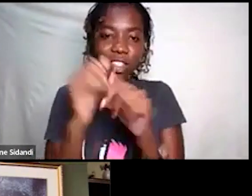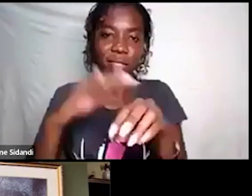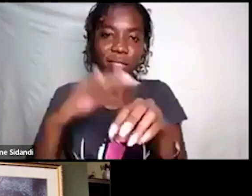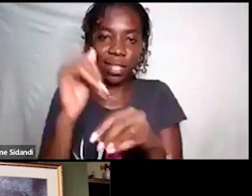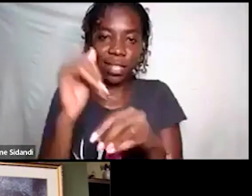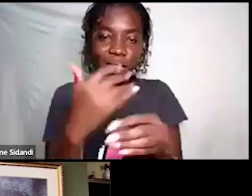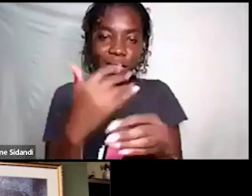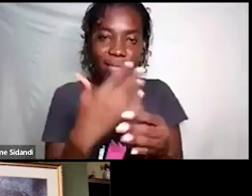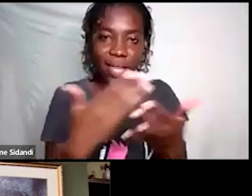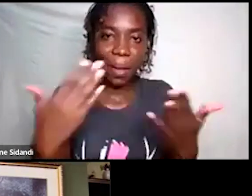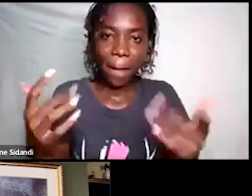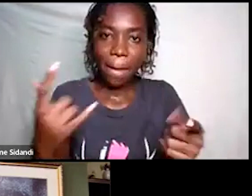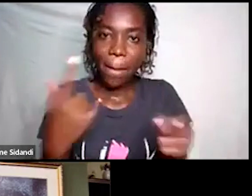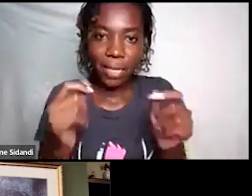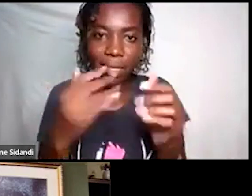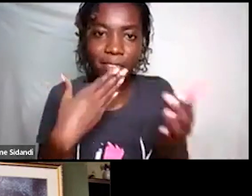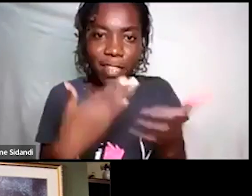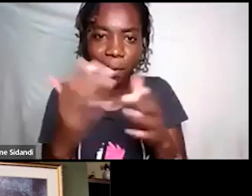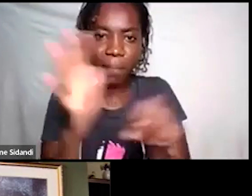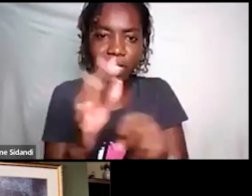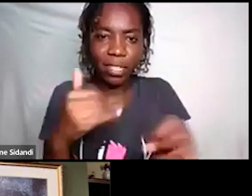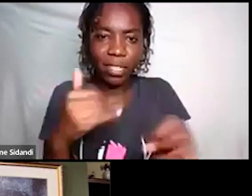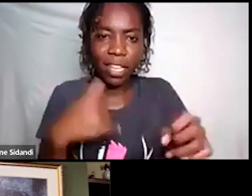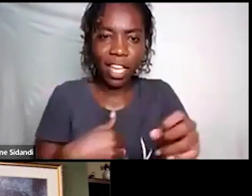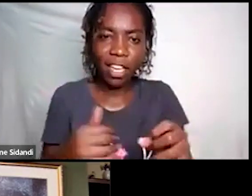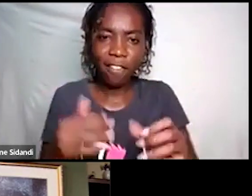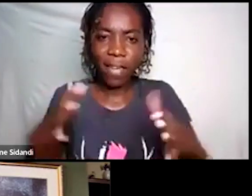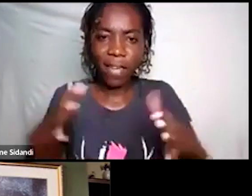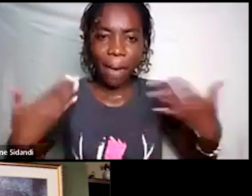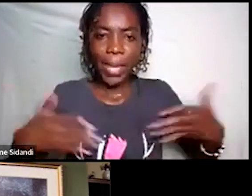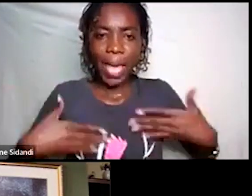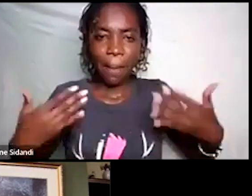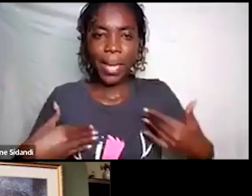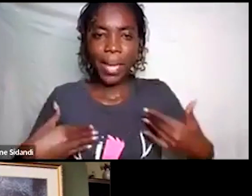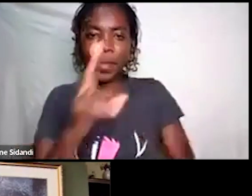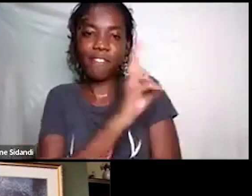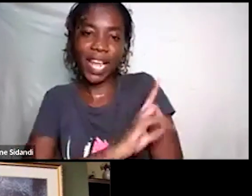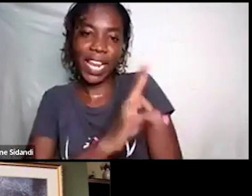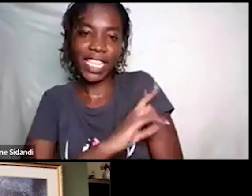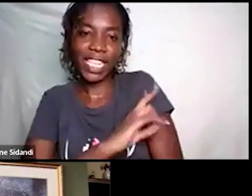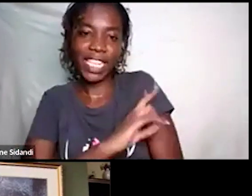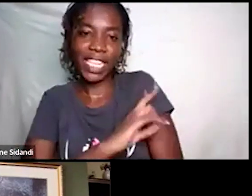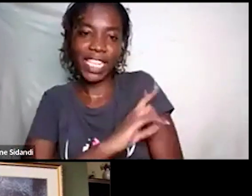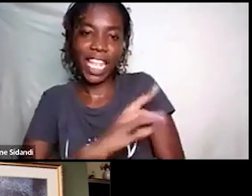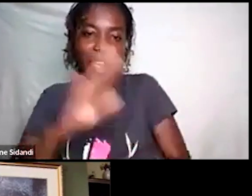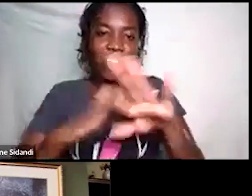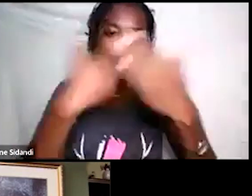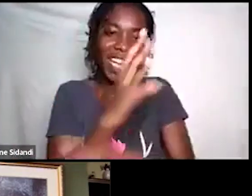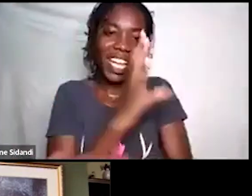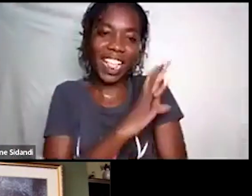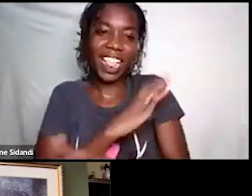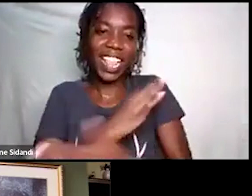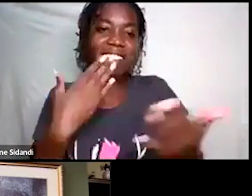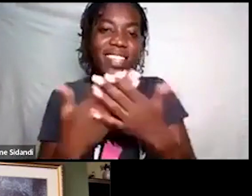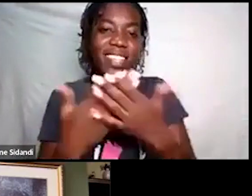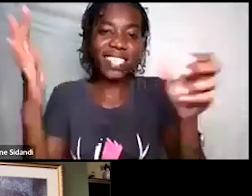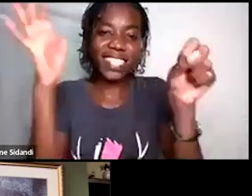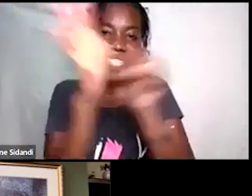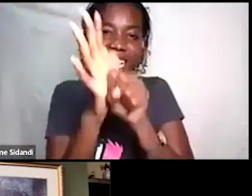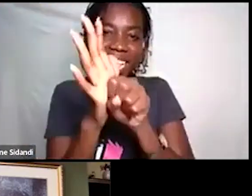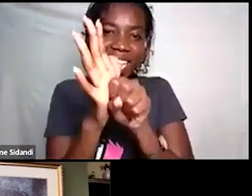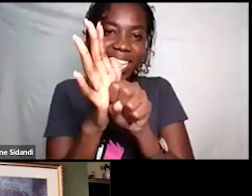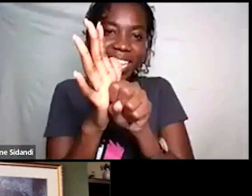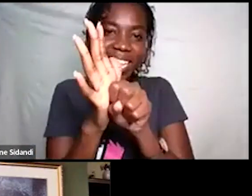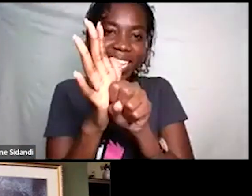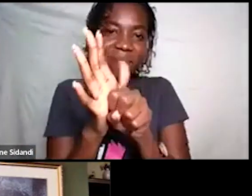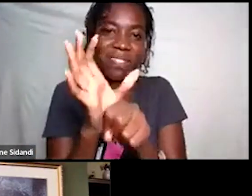asanteni sana, have yourselves a happy Valentine's. Good night, Catherine Sidandi. Asante sana. Oh my God, you know Catherine Sidandi is still single.